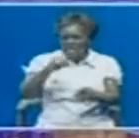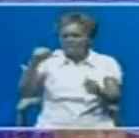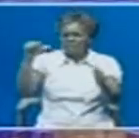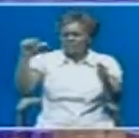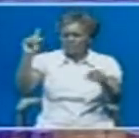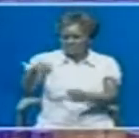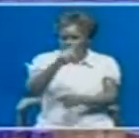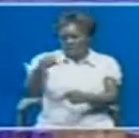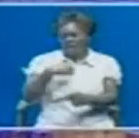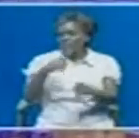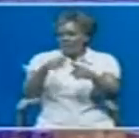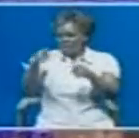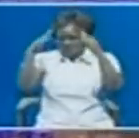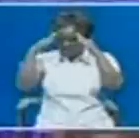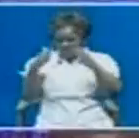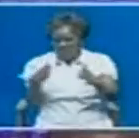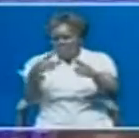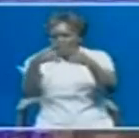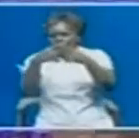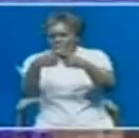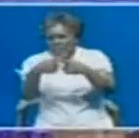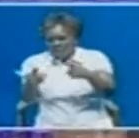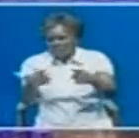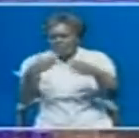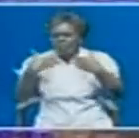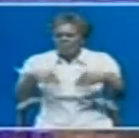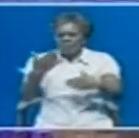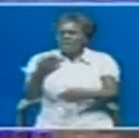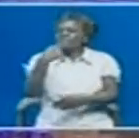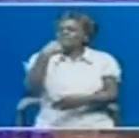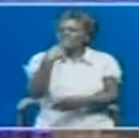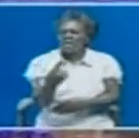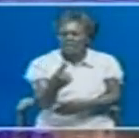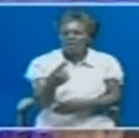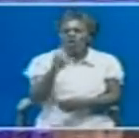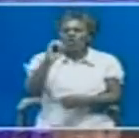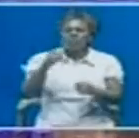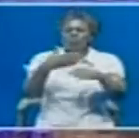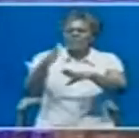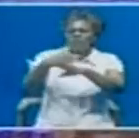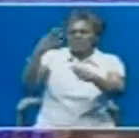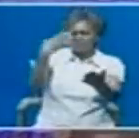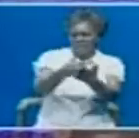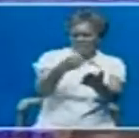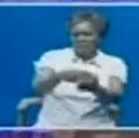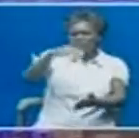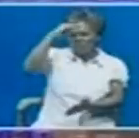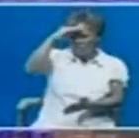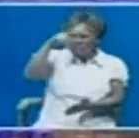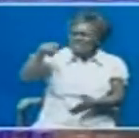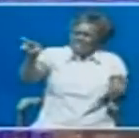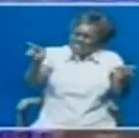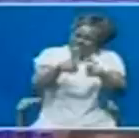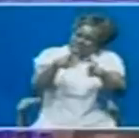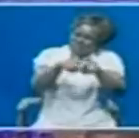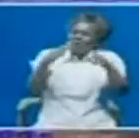been highlighted. You understand what I'm saying? But some of the people who are now saying, oh, he spent a lot of money on alcohol, were the people who were